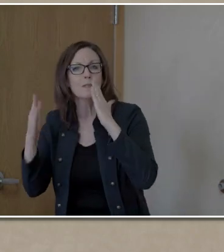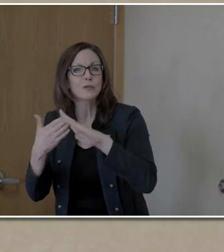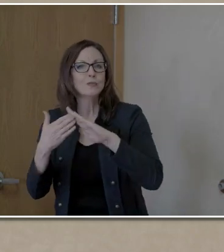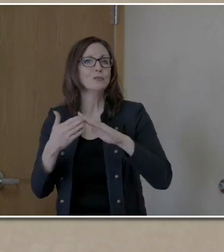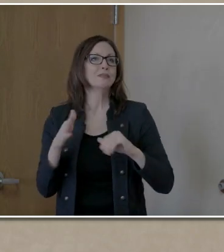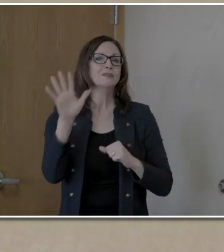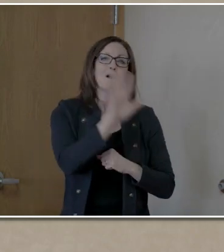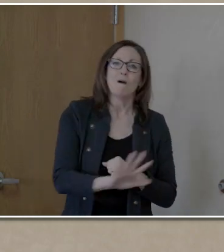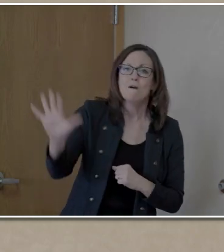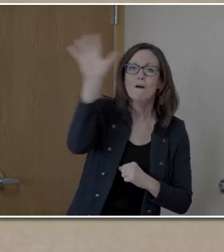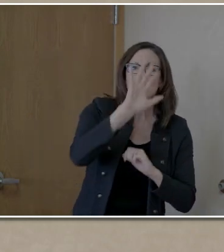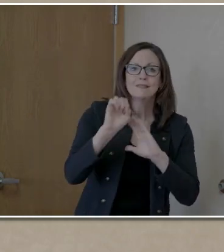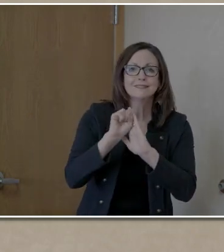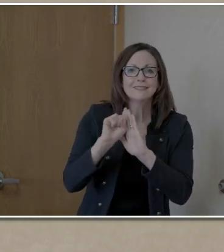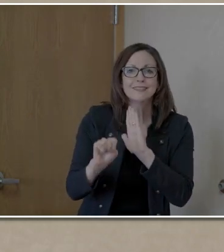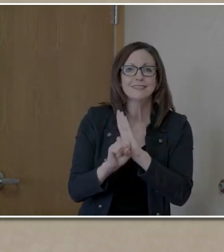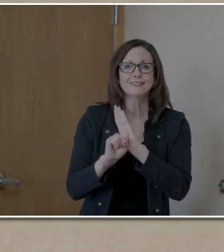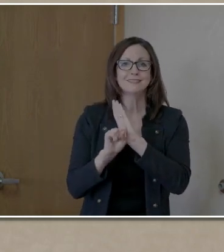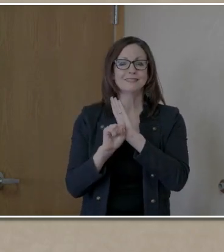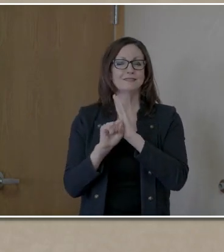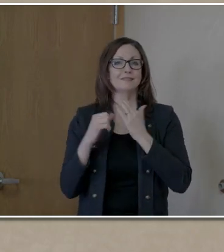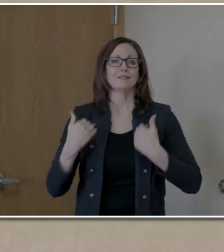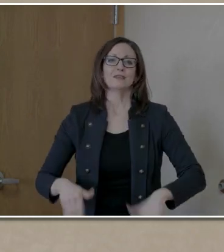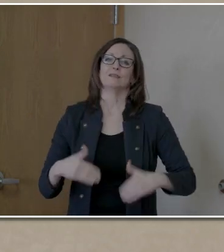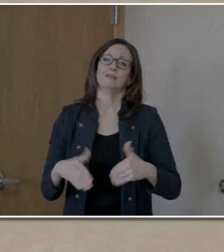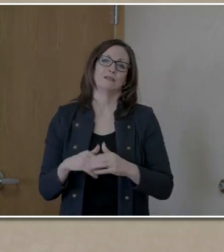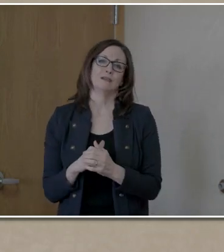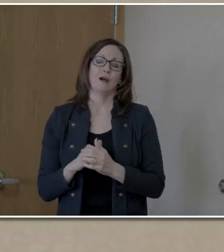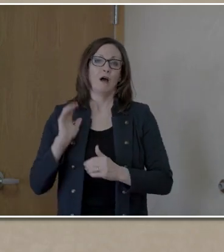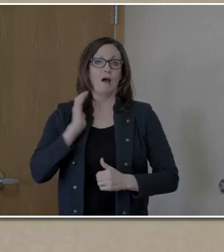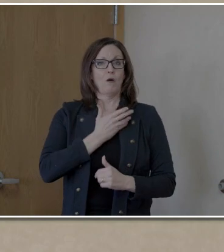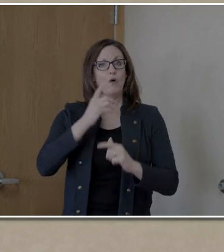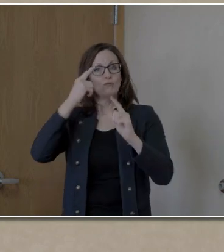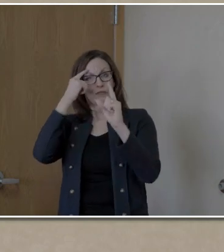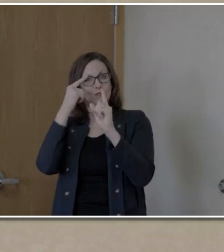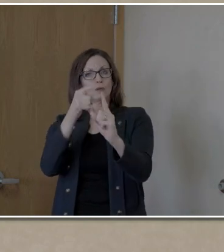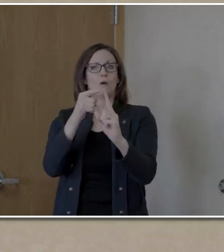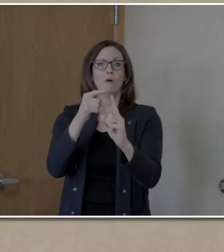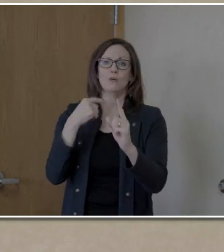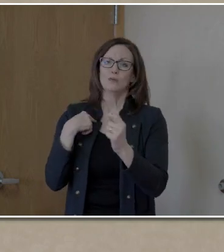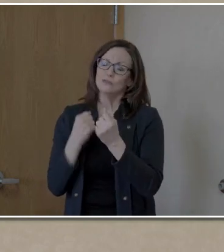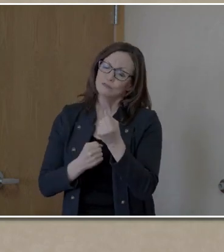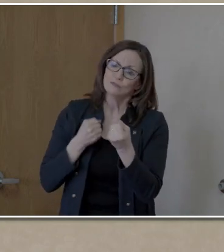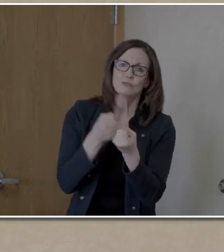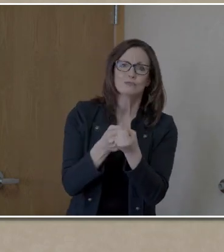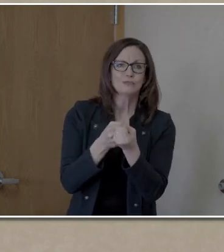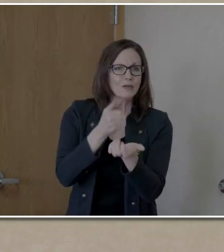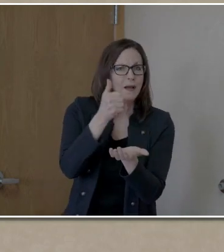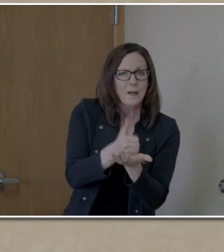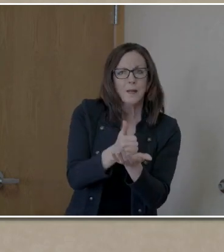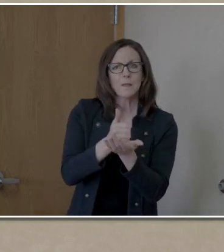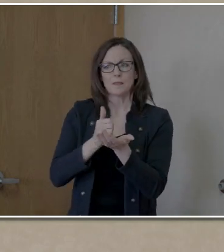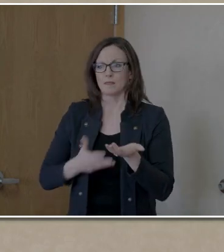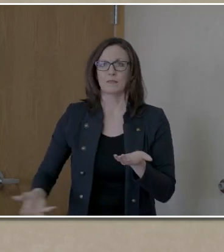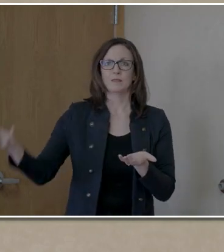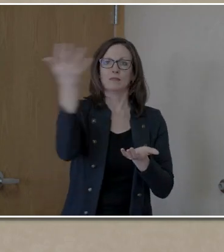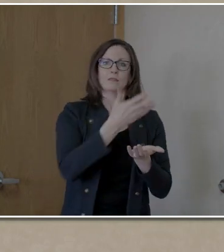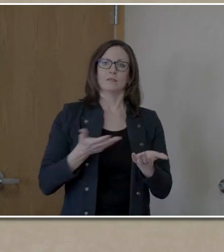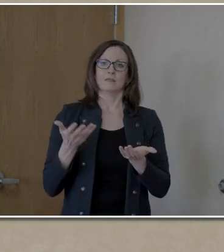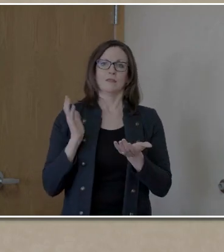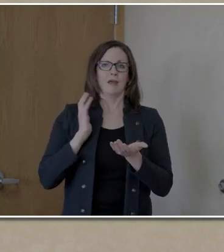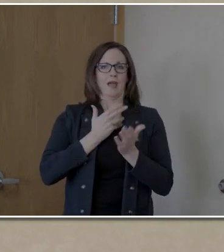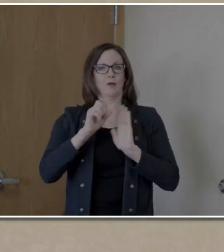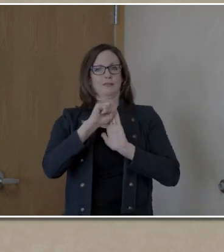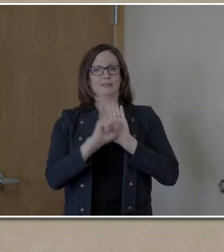is one of our core missions in the National Guard, and we are honored to be a small part of this all of Wisconsin effort to fight